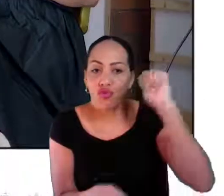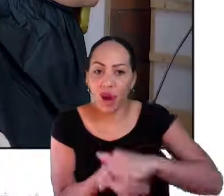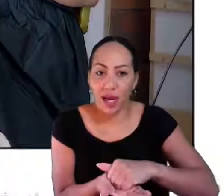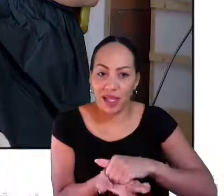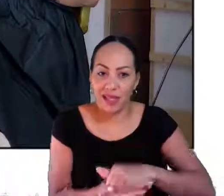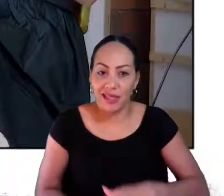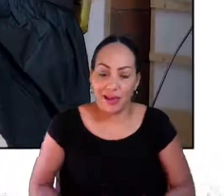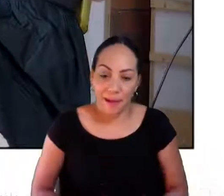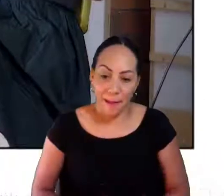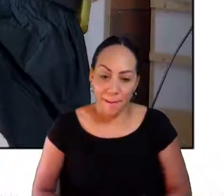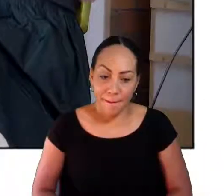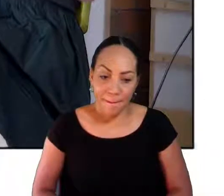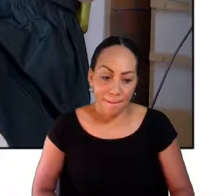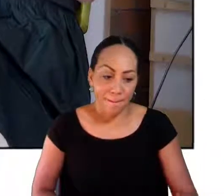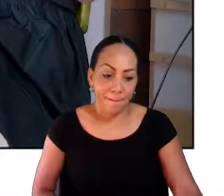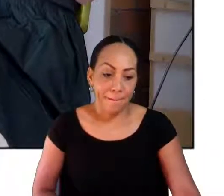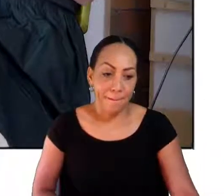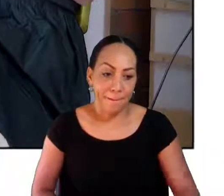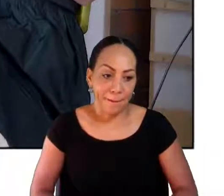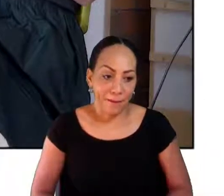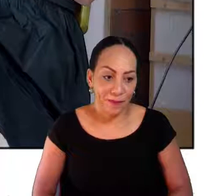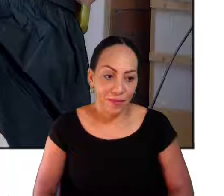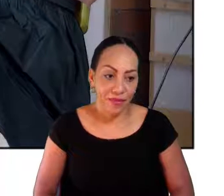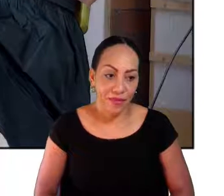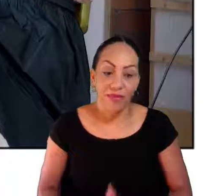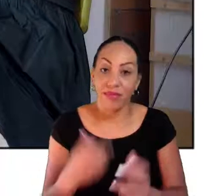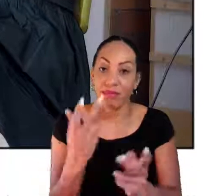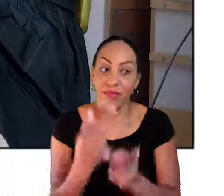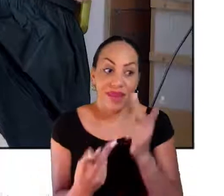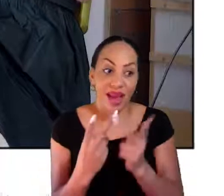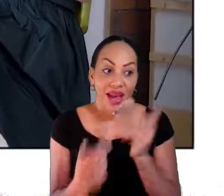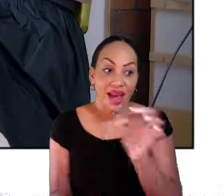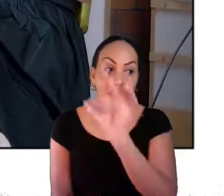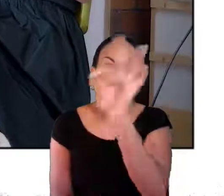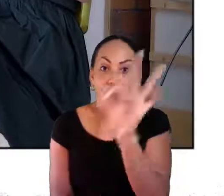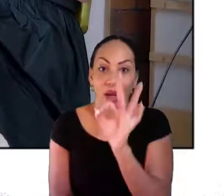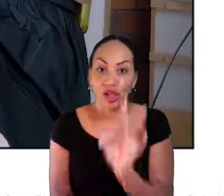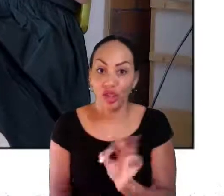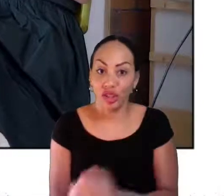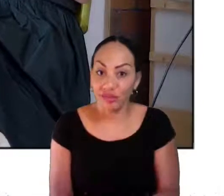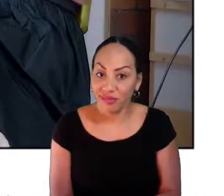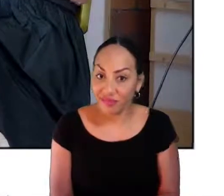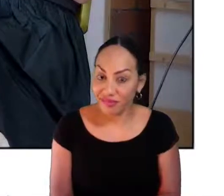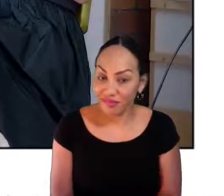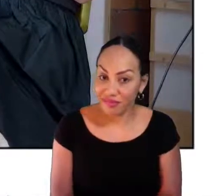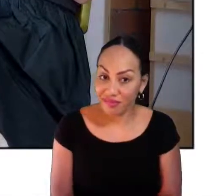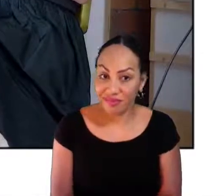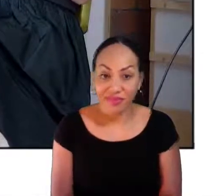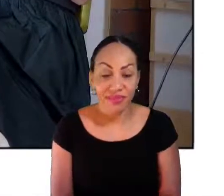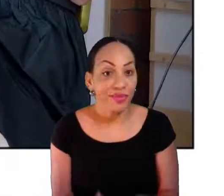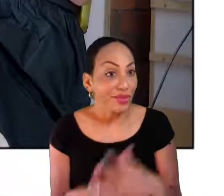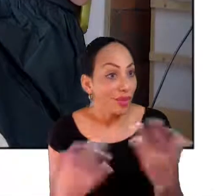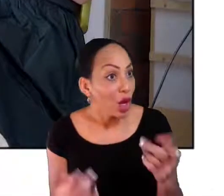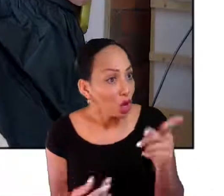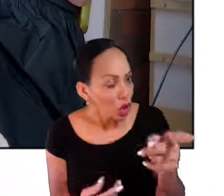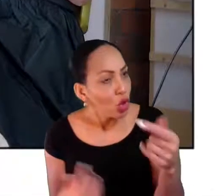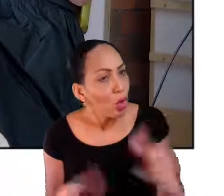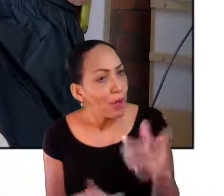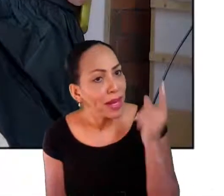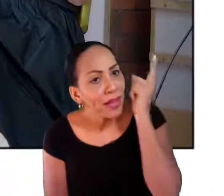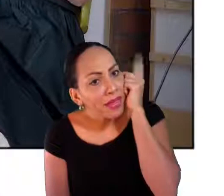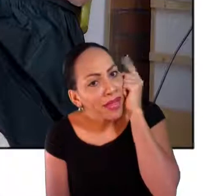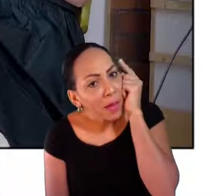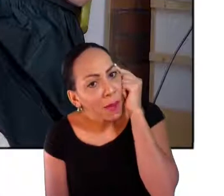So let's give you another question. If you've thought about what you want to do, so in that sense, set